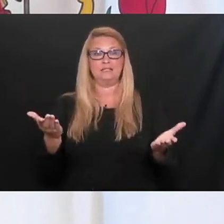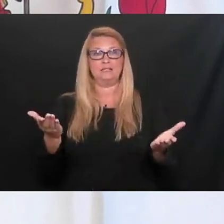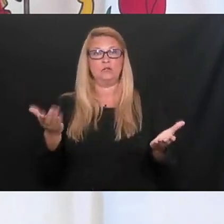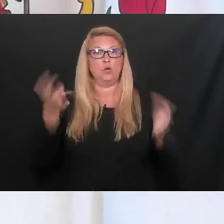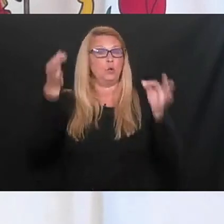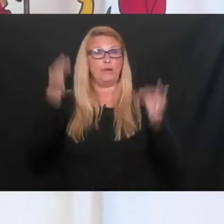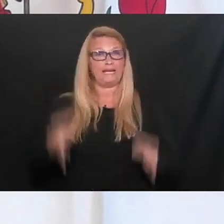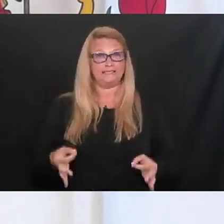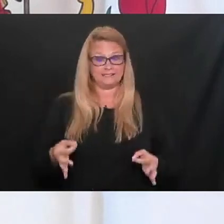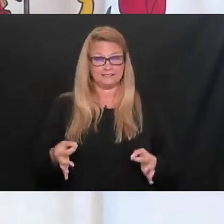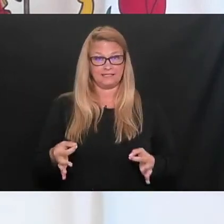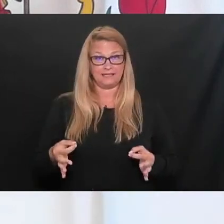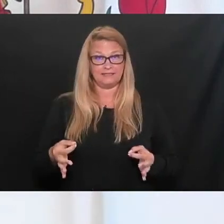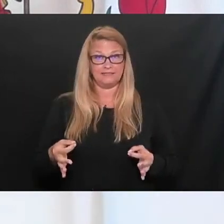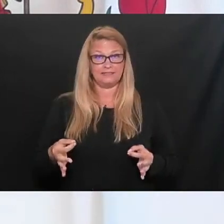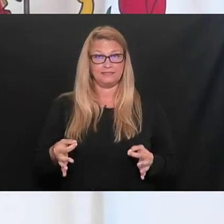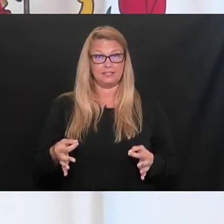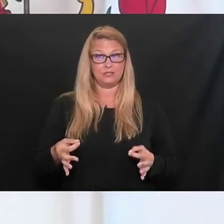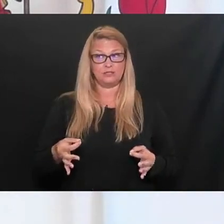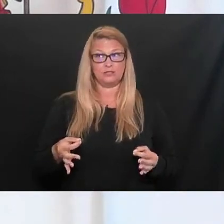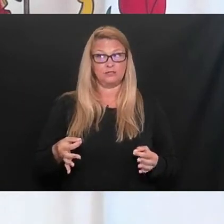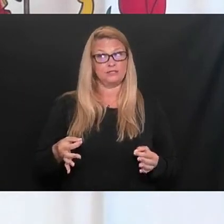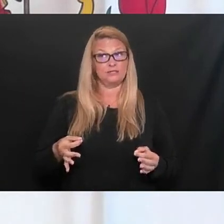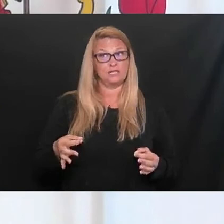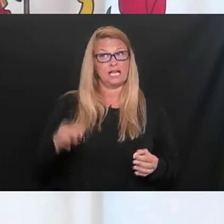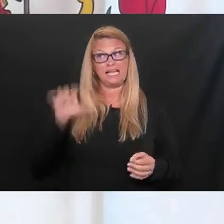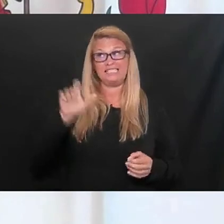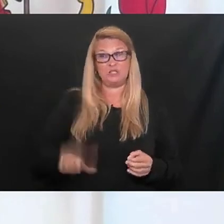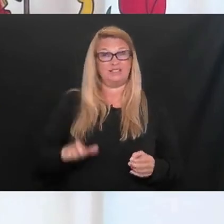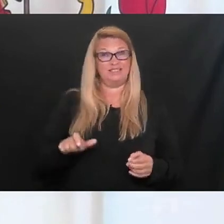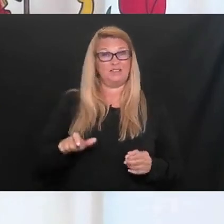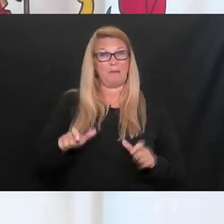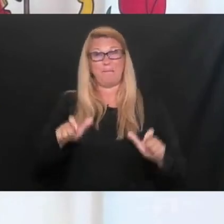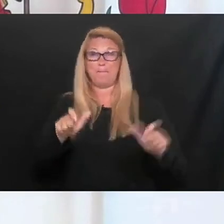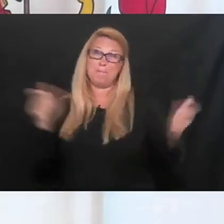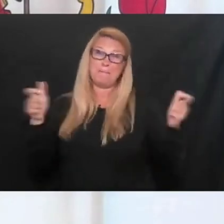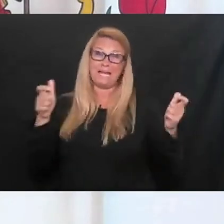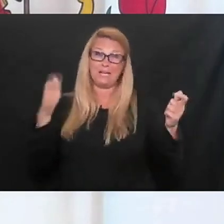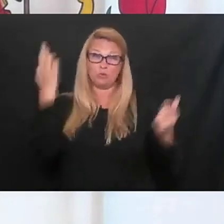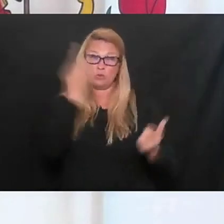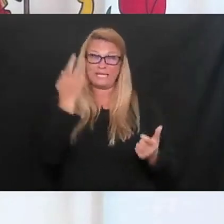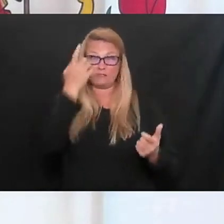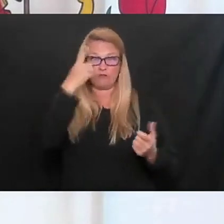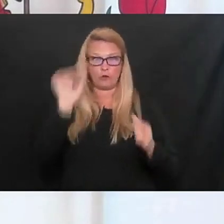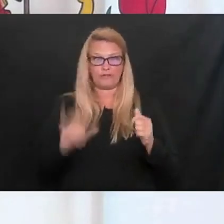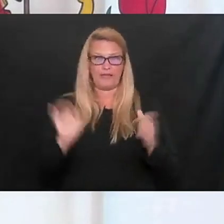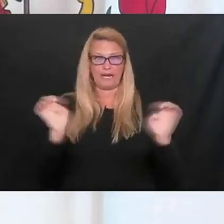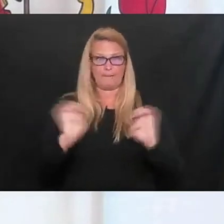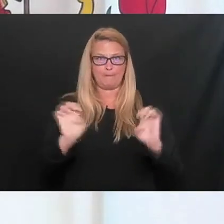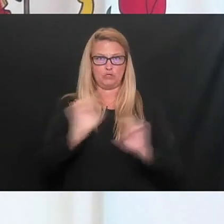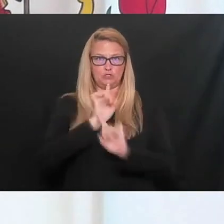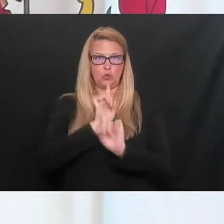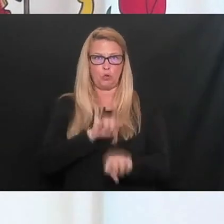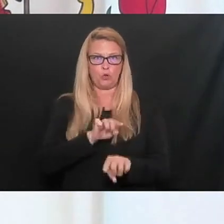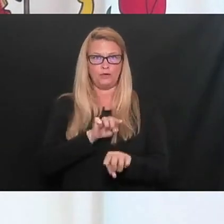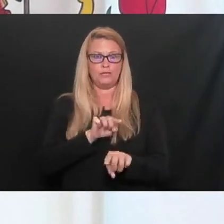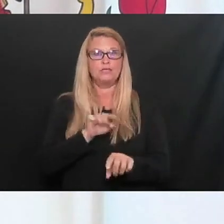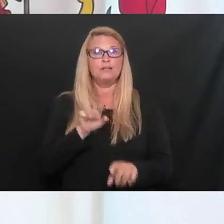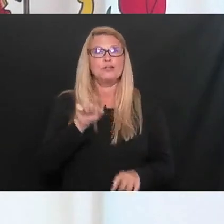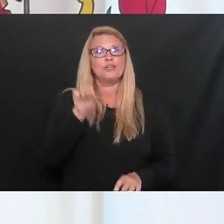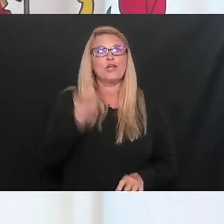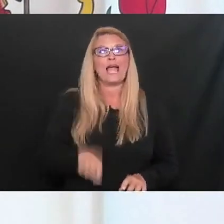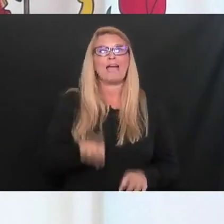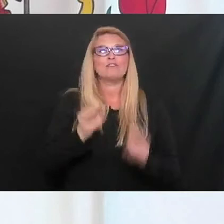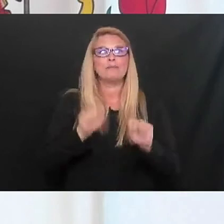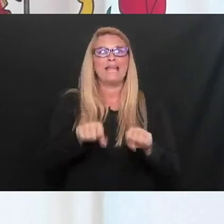we have to have, and that's probably a great big reason for the emergency order and everything, is you have to be able